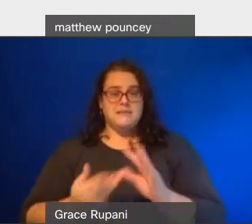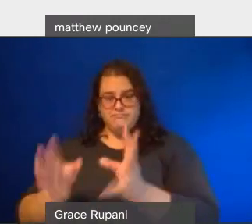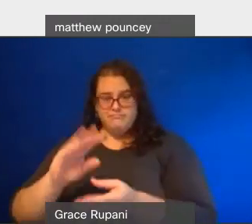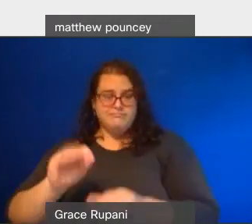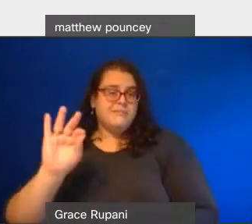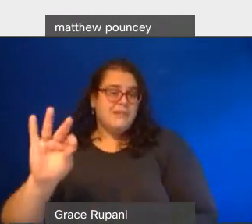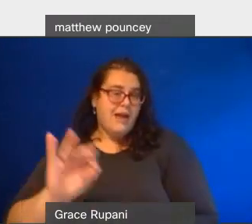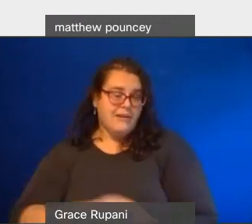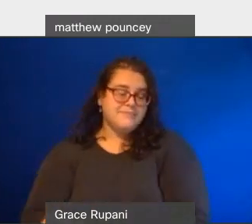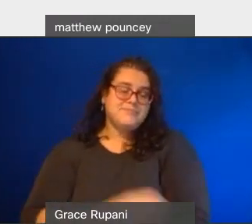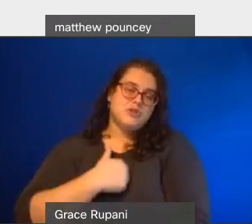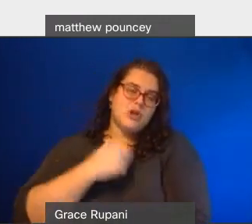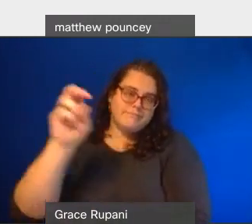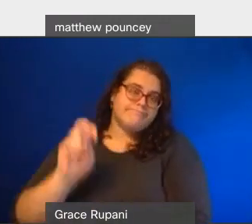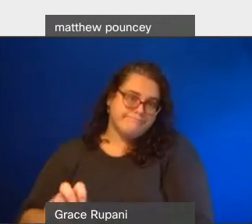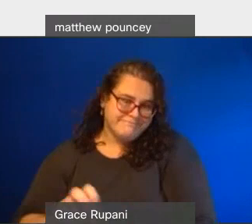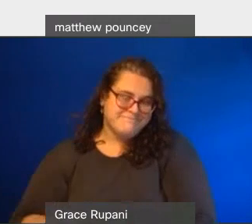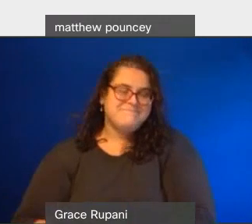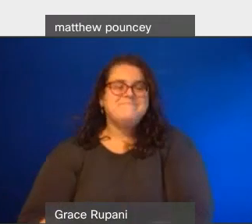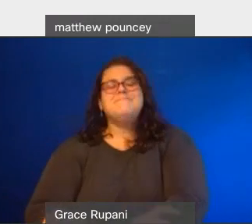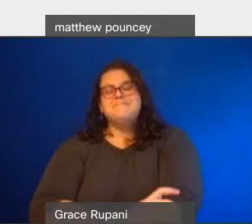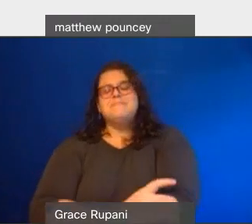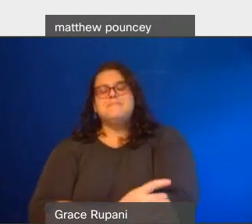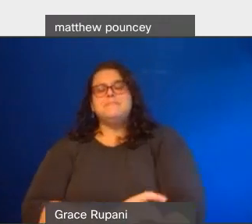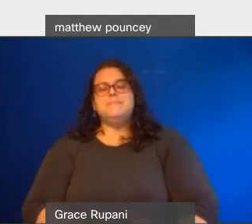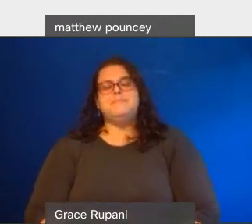we also had information